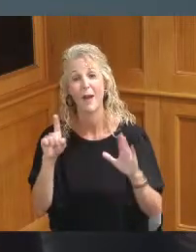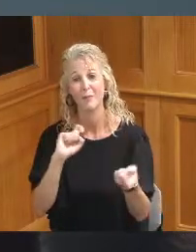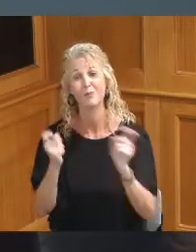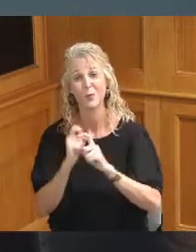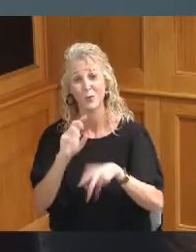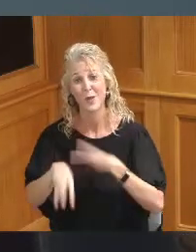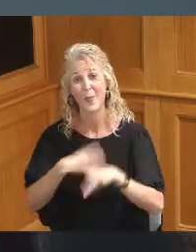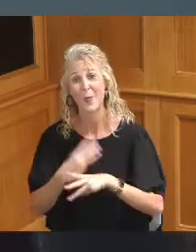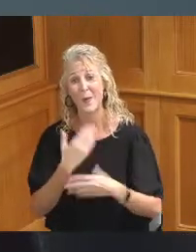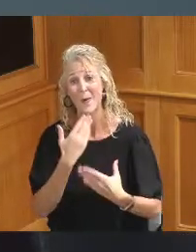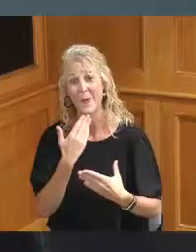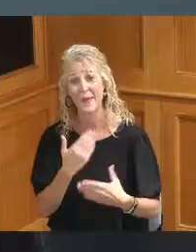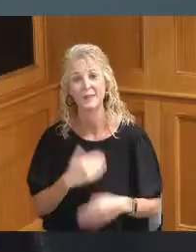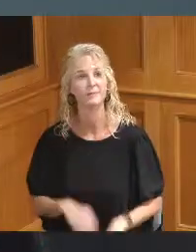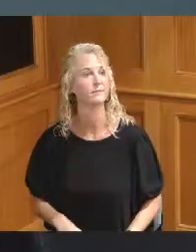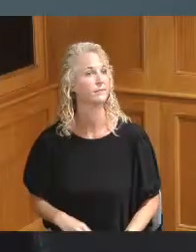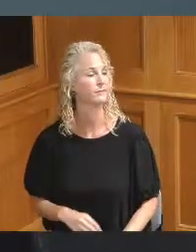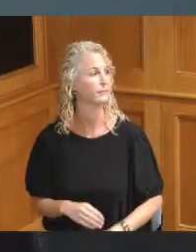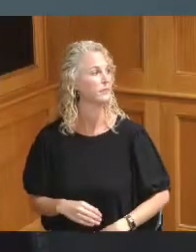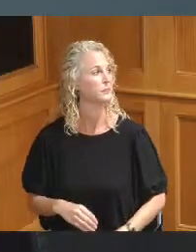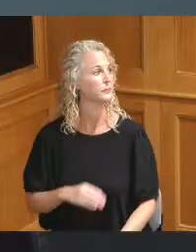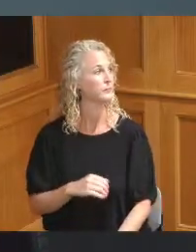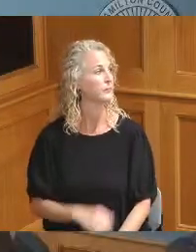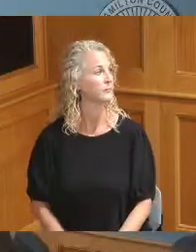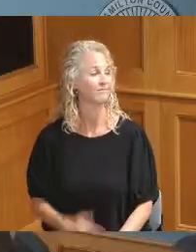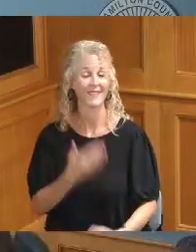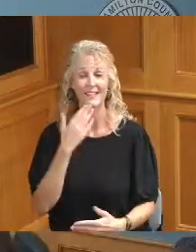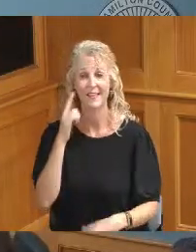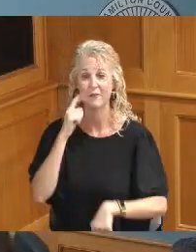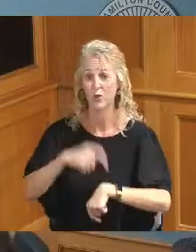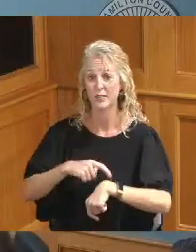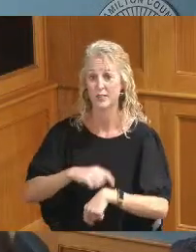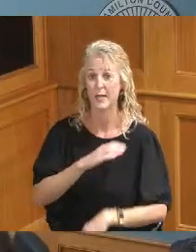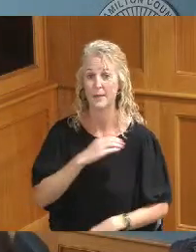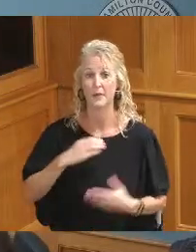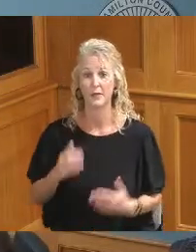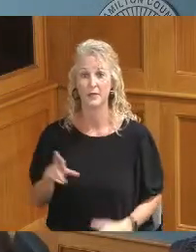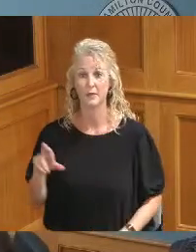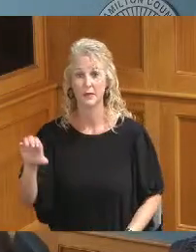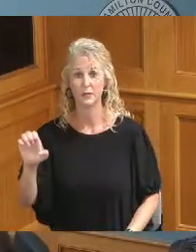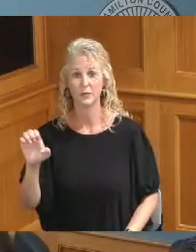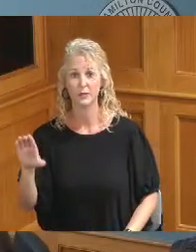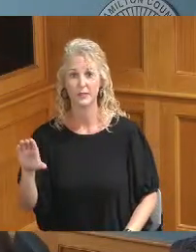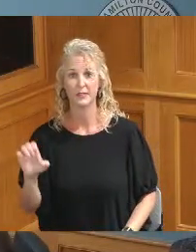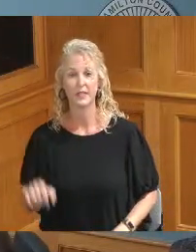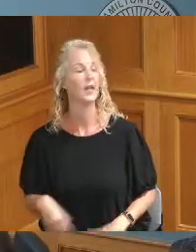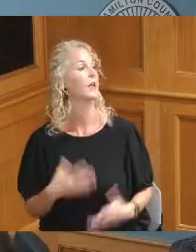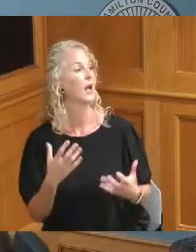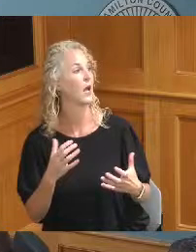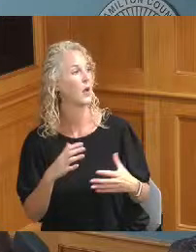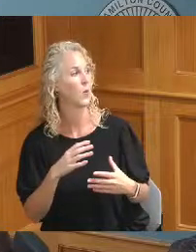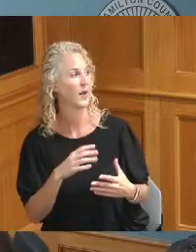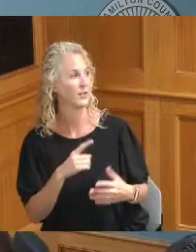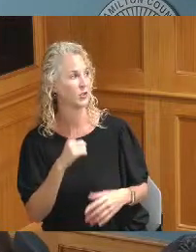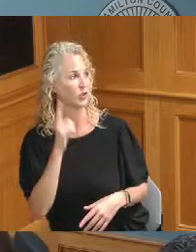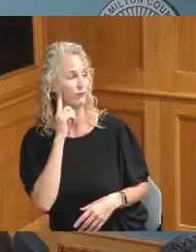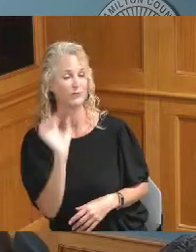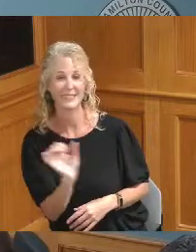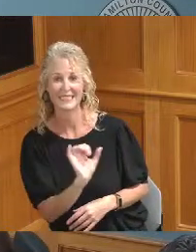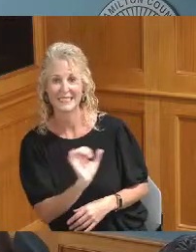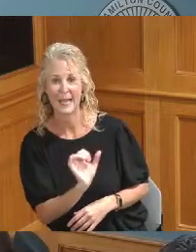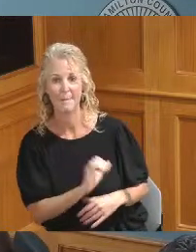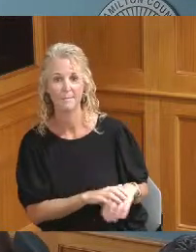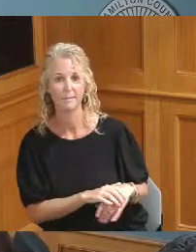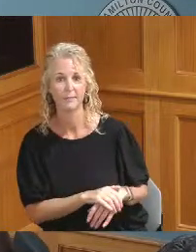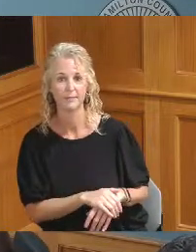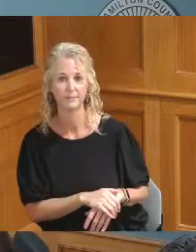So thank you for coming. Thank you. Thank you guys for your time. Commissioner Reese. Just kidding. Yeah, I just wanted to echo what my colleague